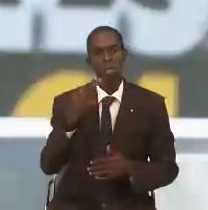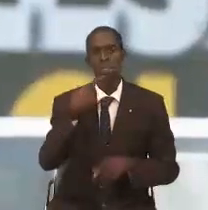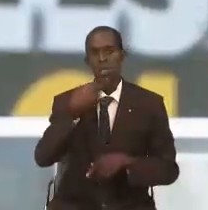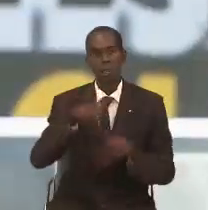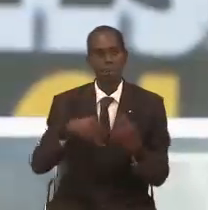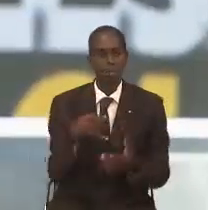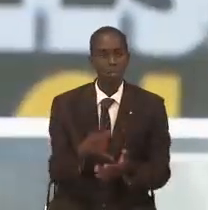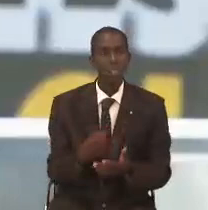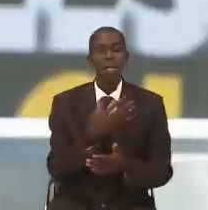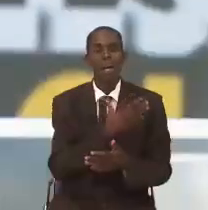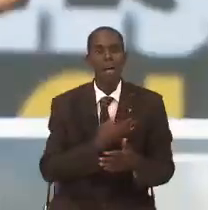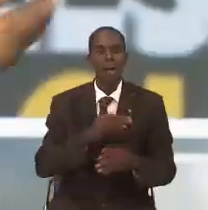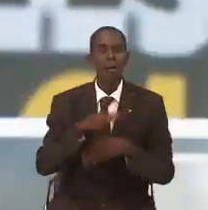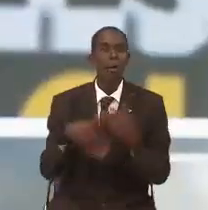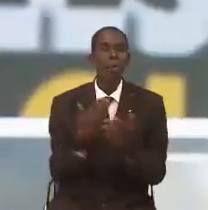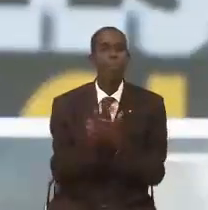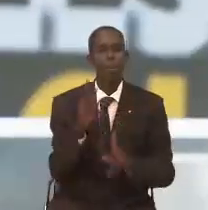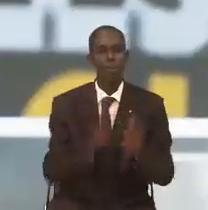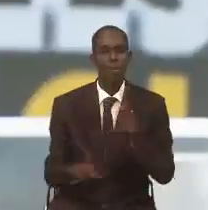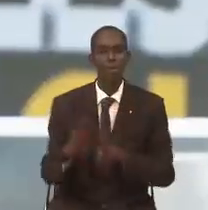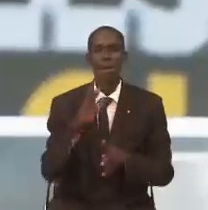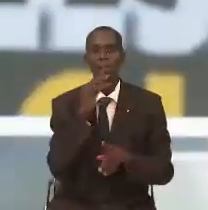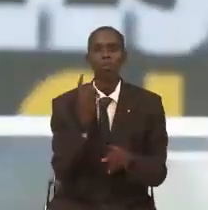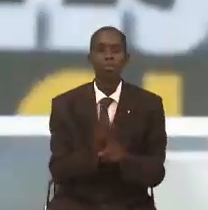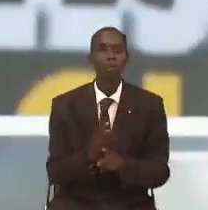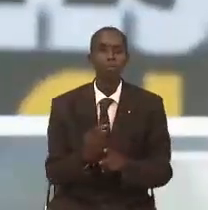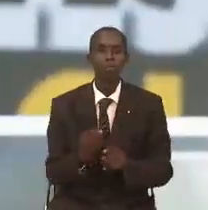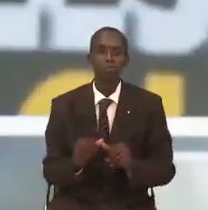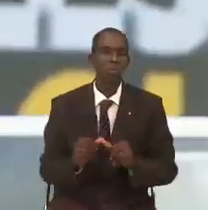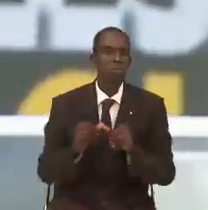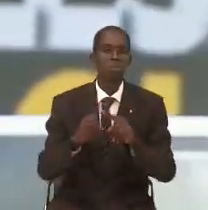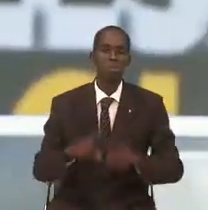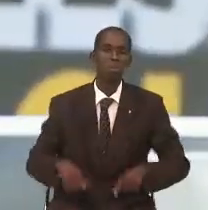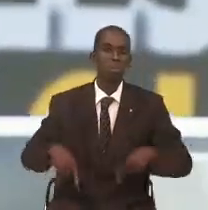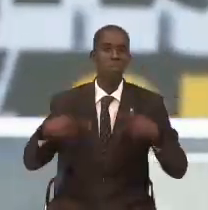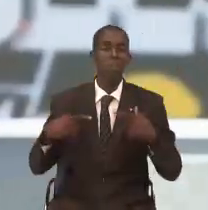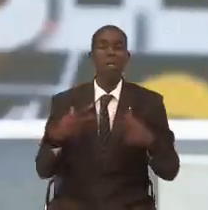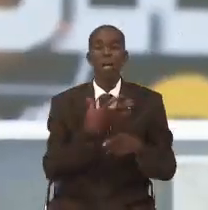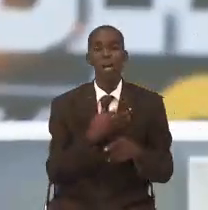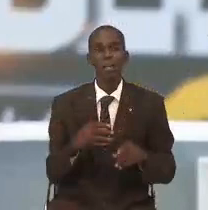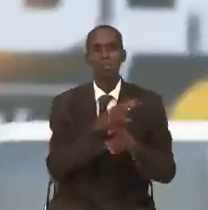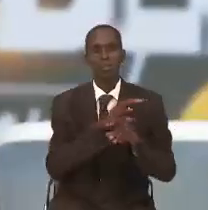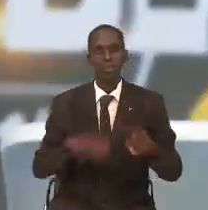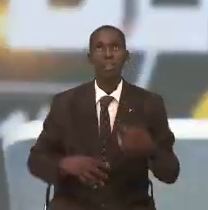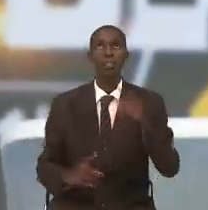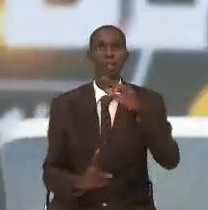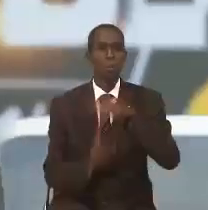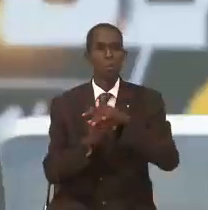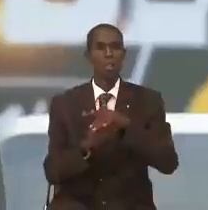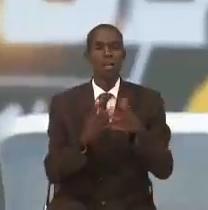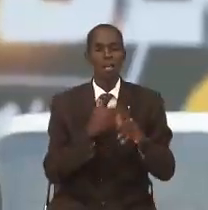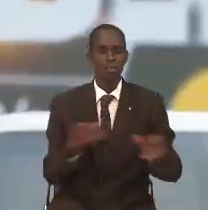the people, maybe they are just living their lives the way they wanted, he came. And now the same word of